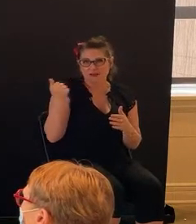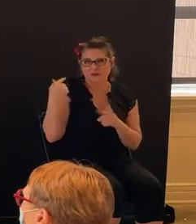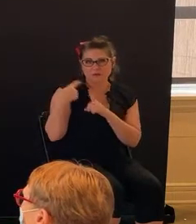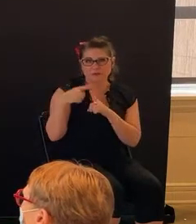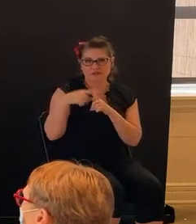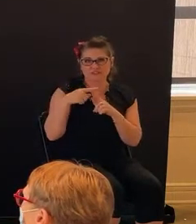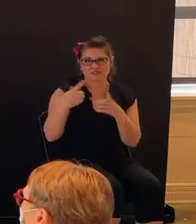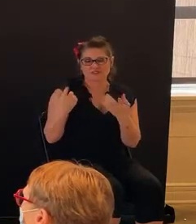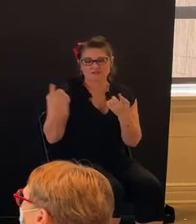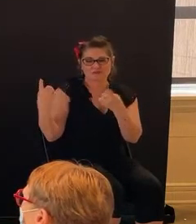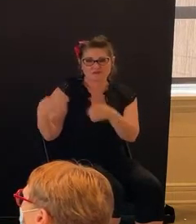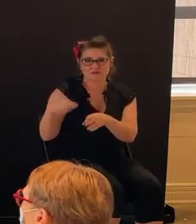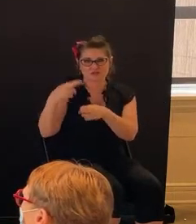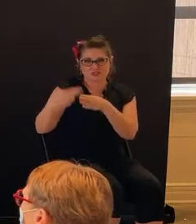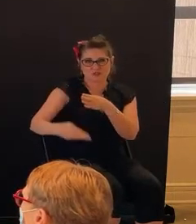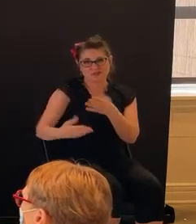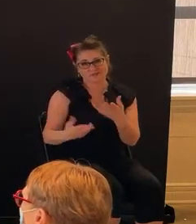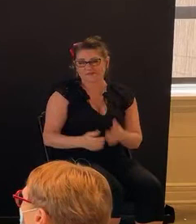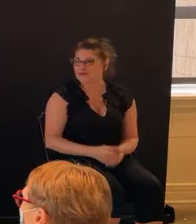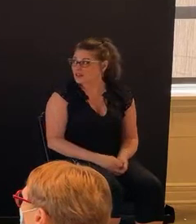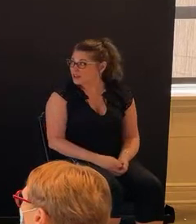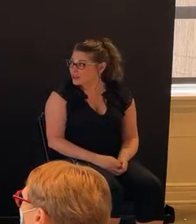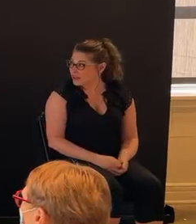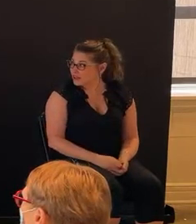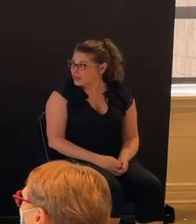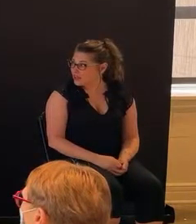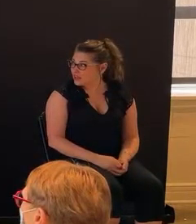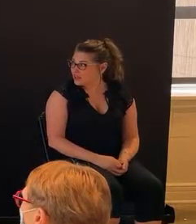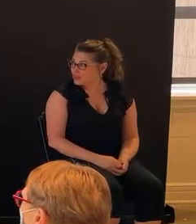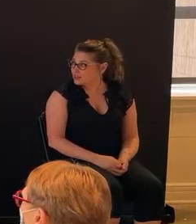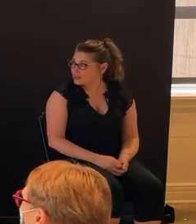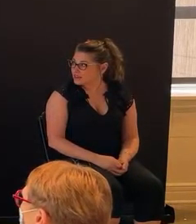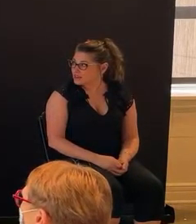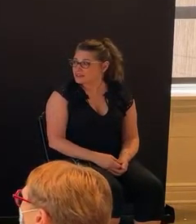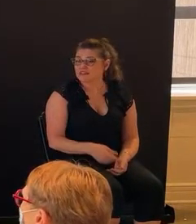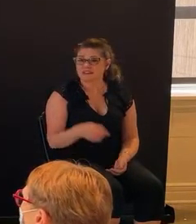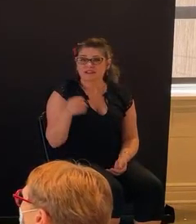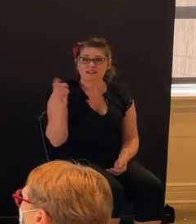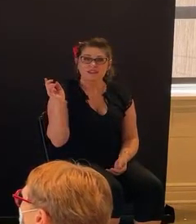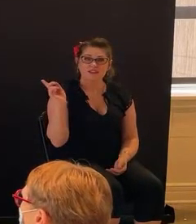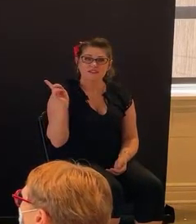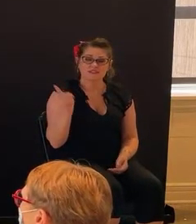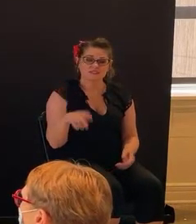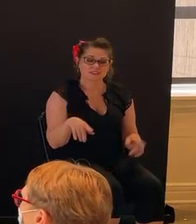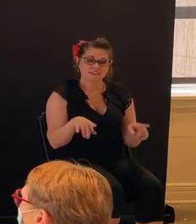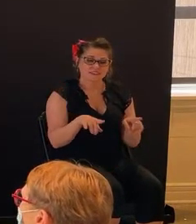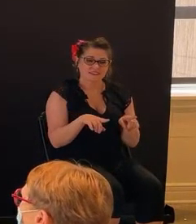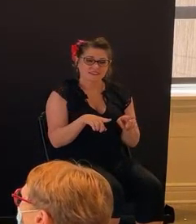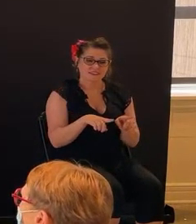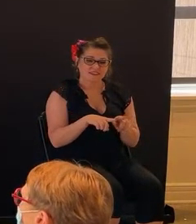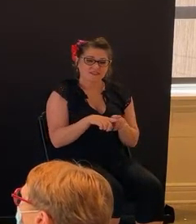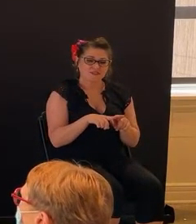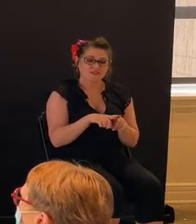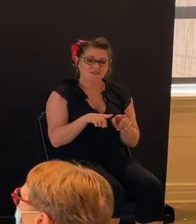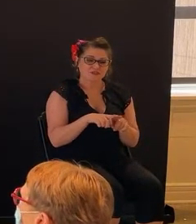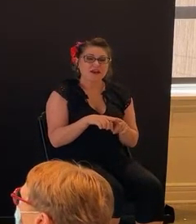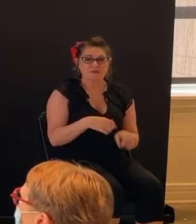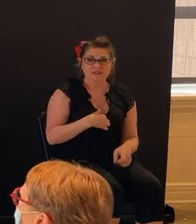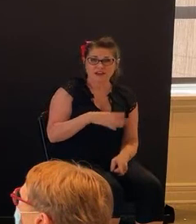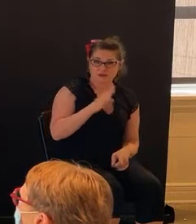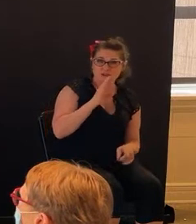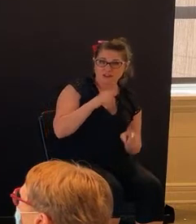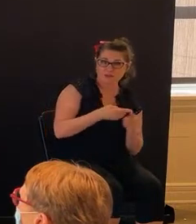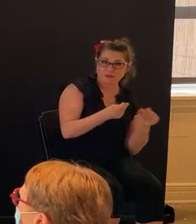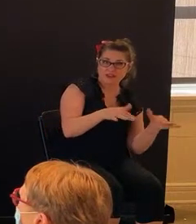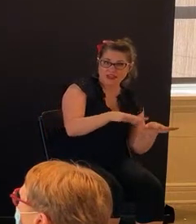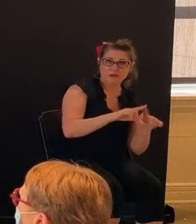say. And then in the same sense of, you know, I spent most of my time just now talking about the land, but the